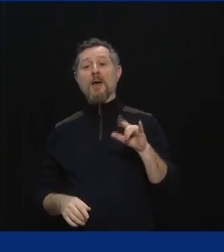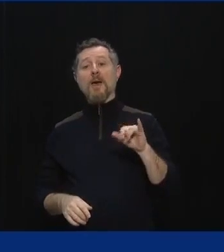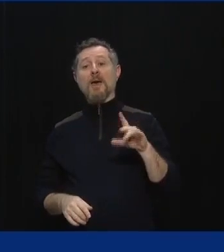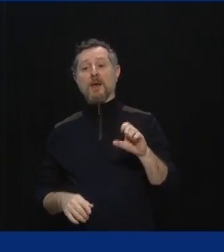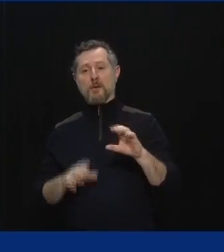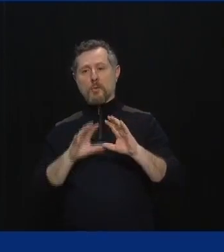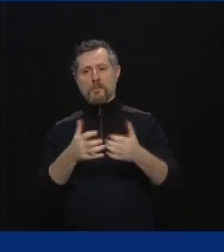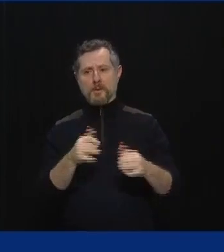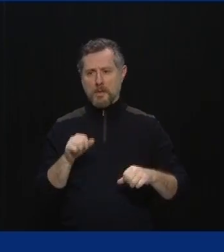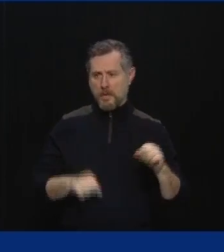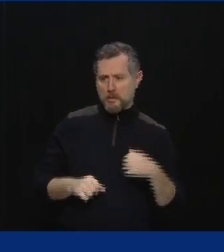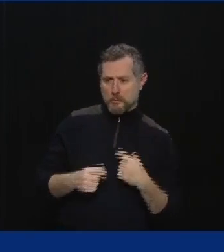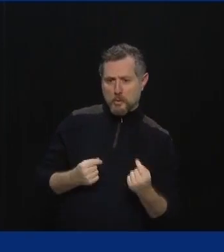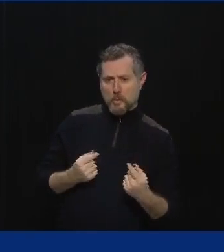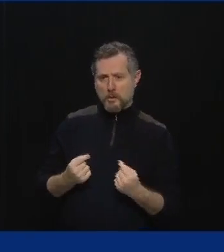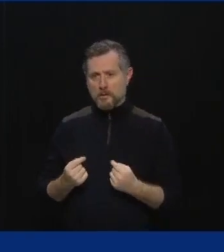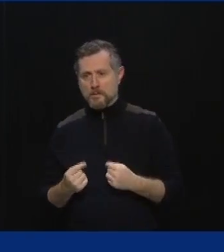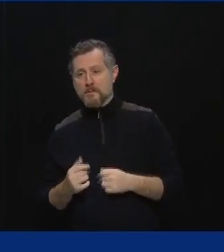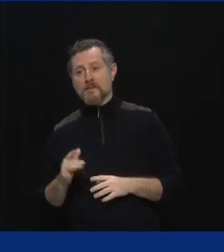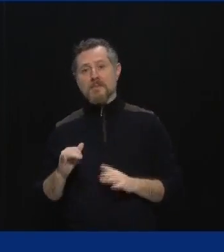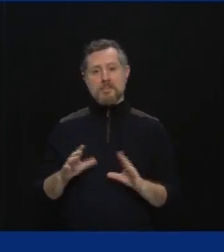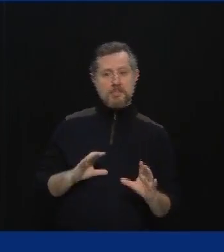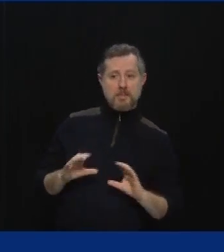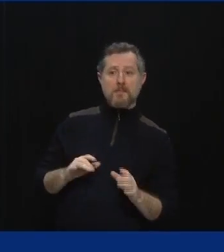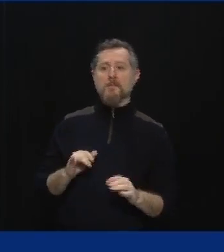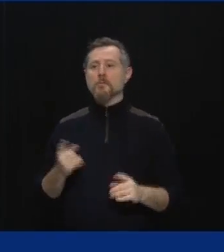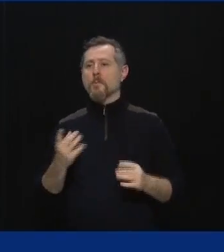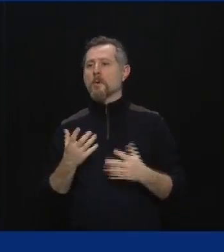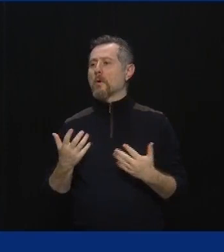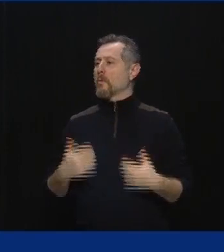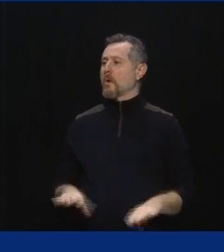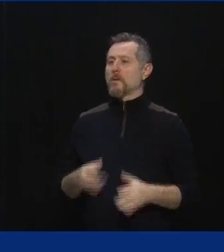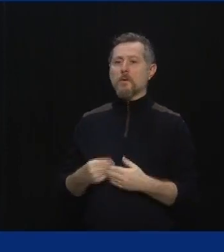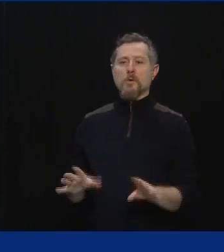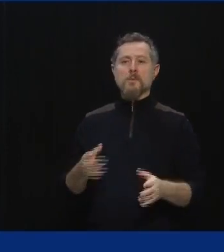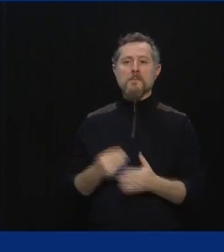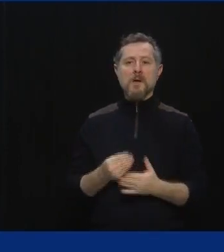but I understand nobody's in this business to lose money.